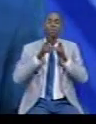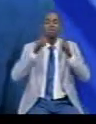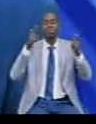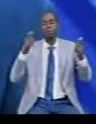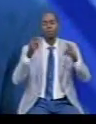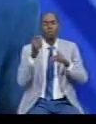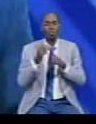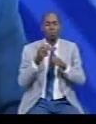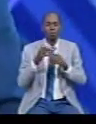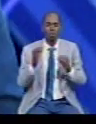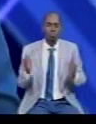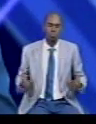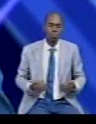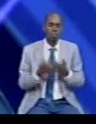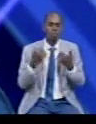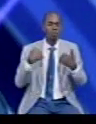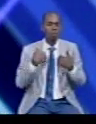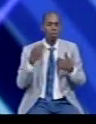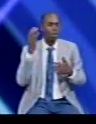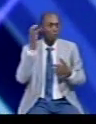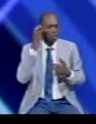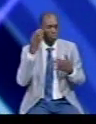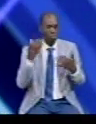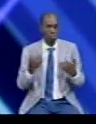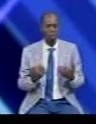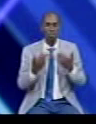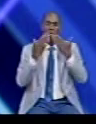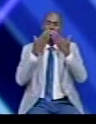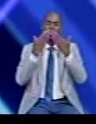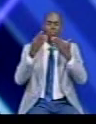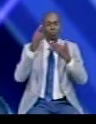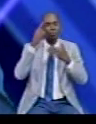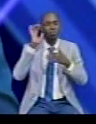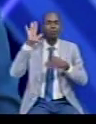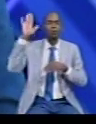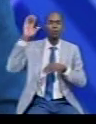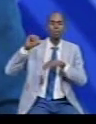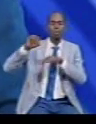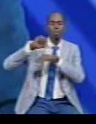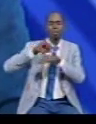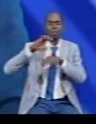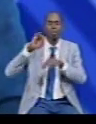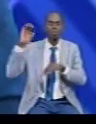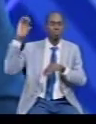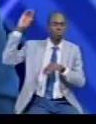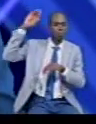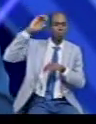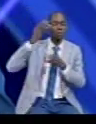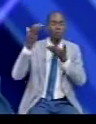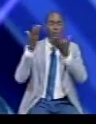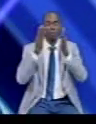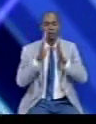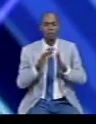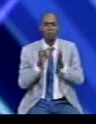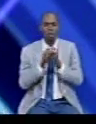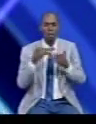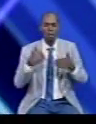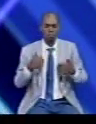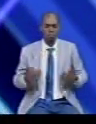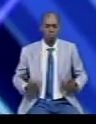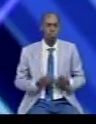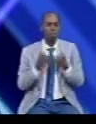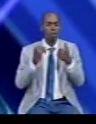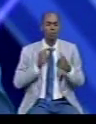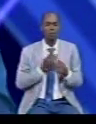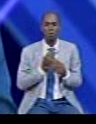today. Thank you for your anointed servant that has charged us